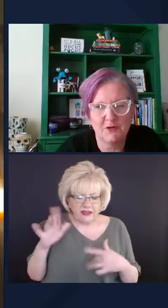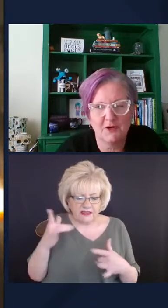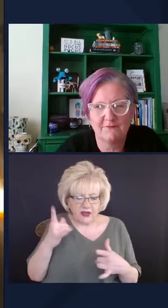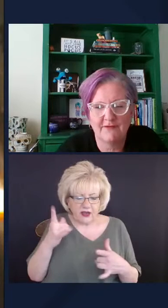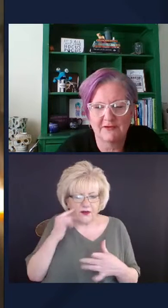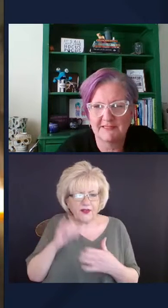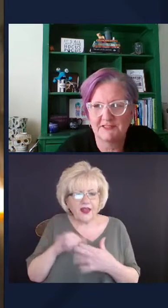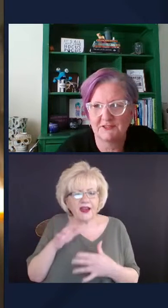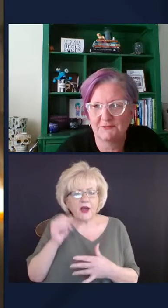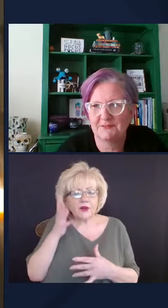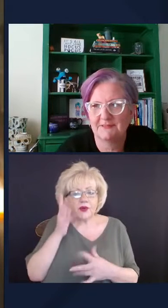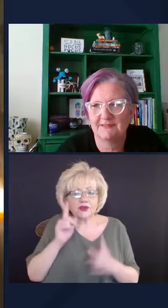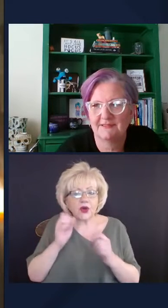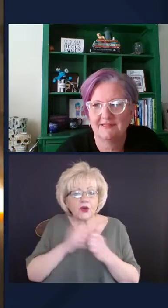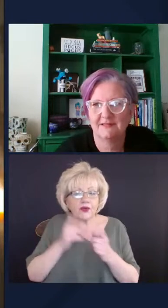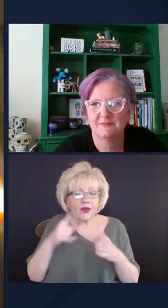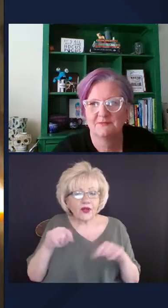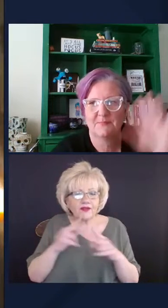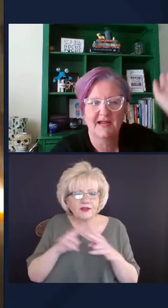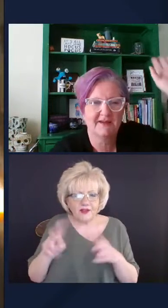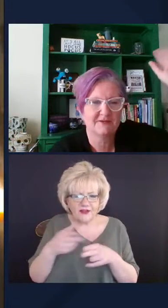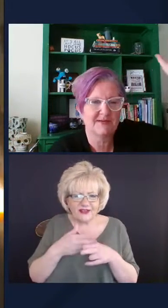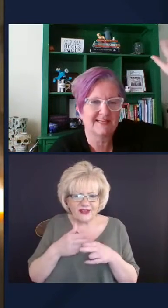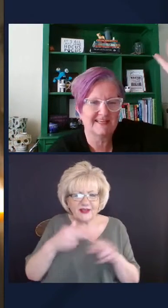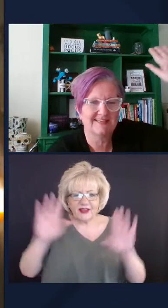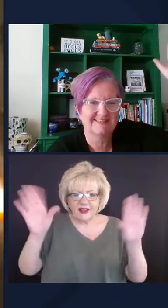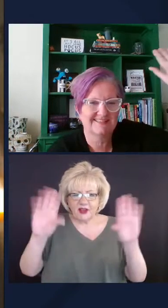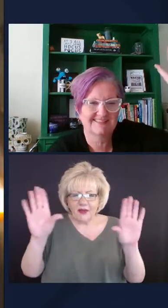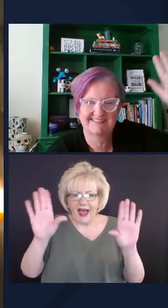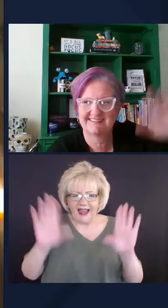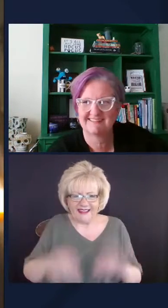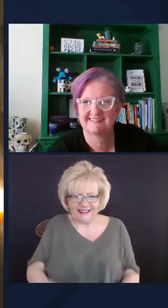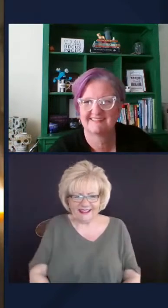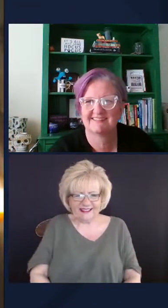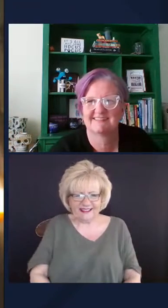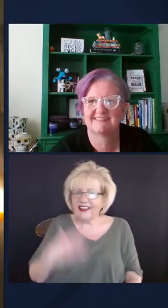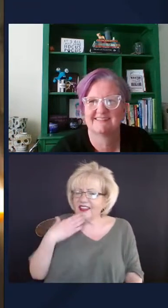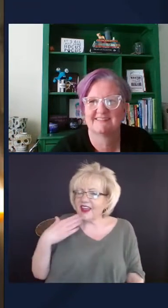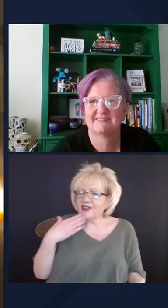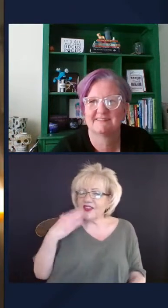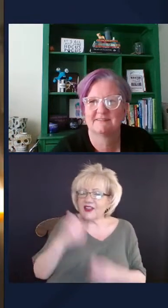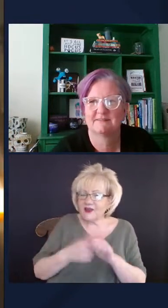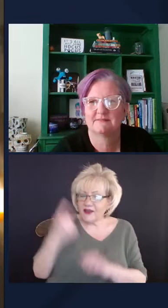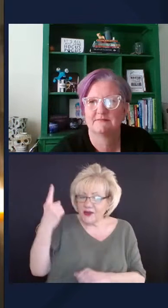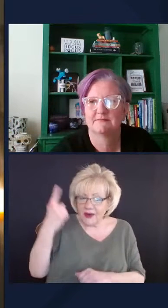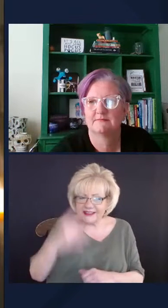talk to you all very soon. Bye, everybody. Thanks, everyone.